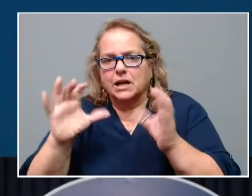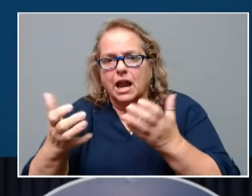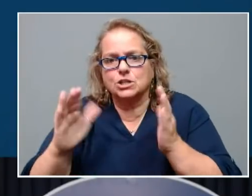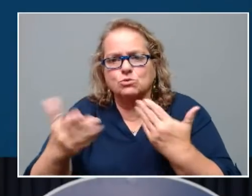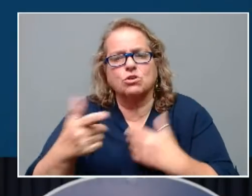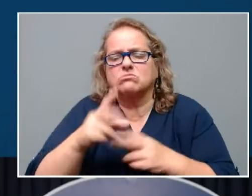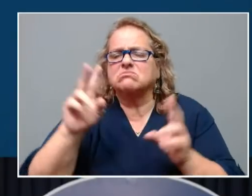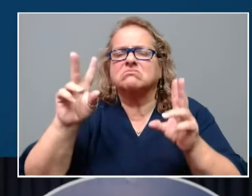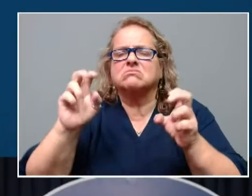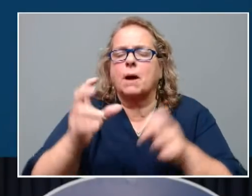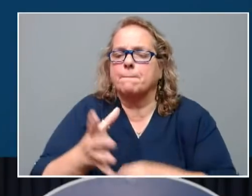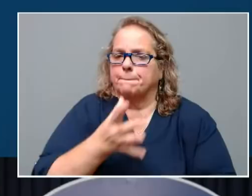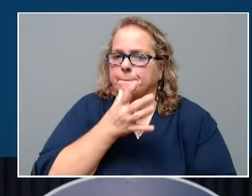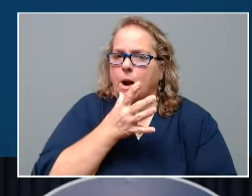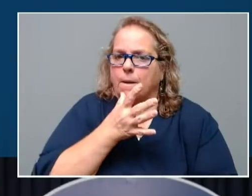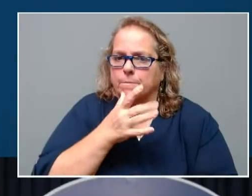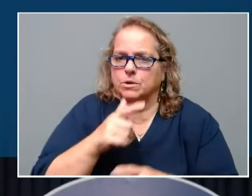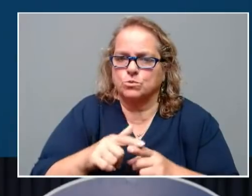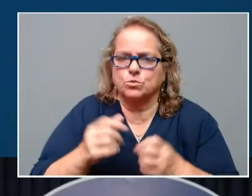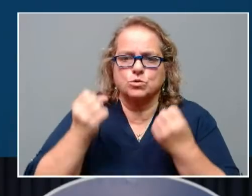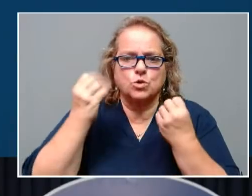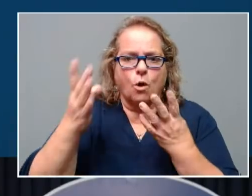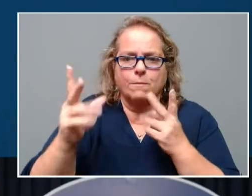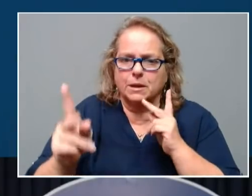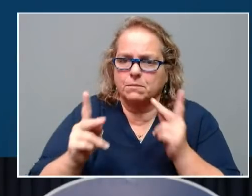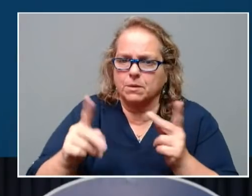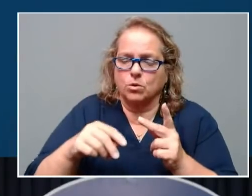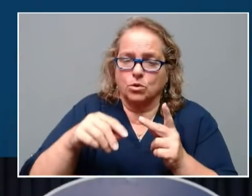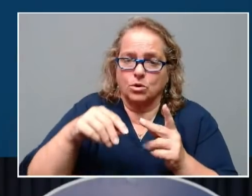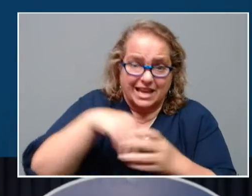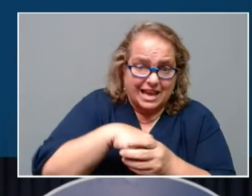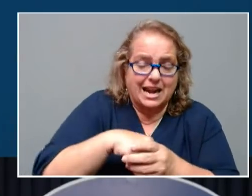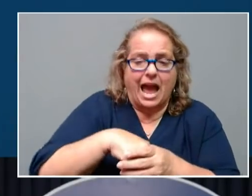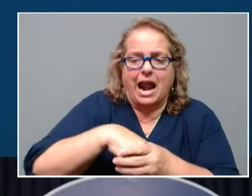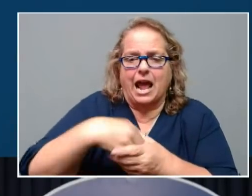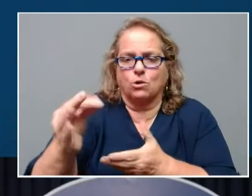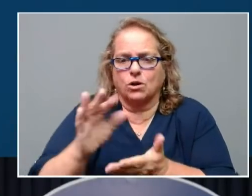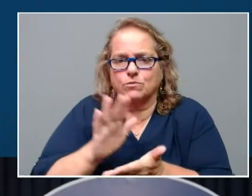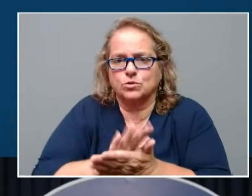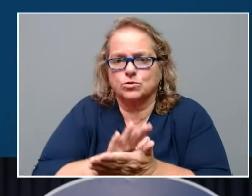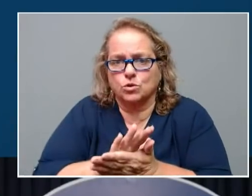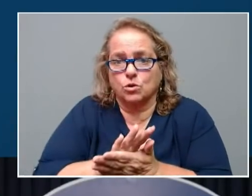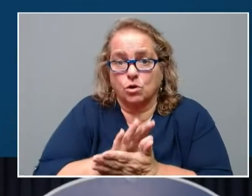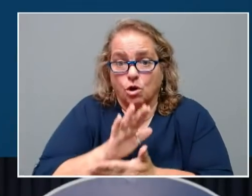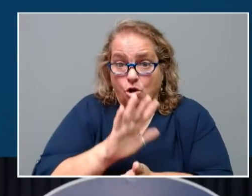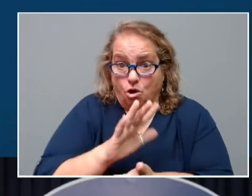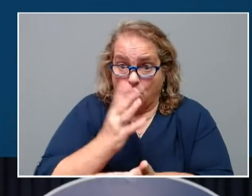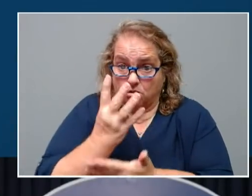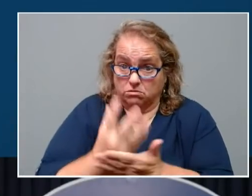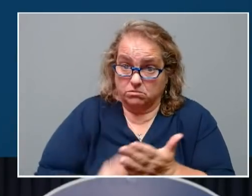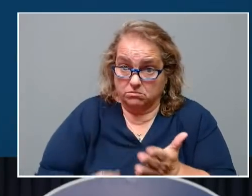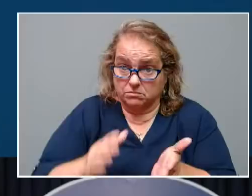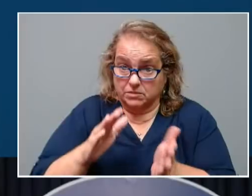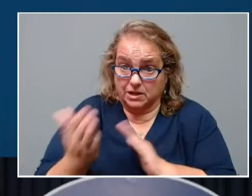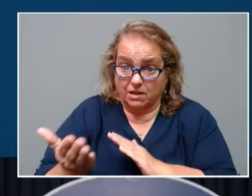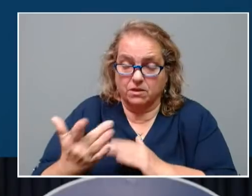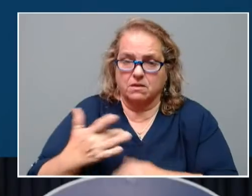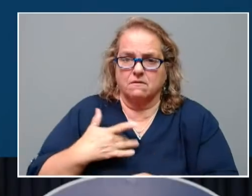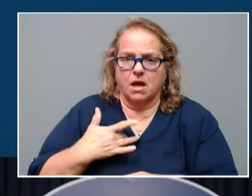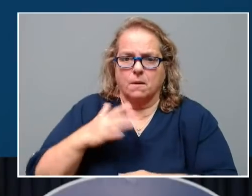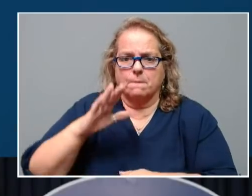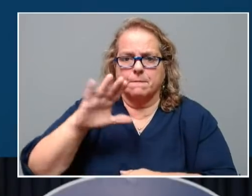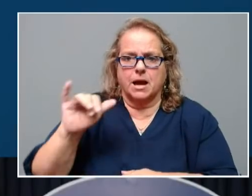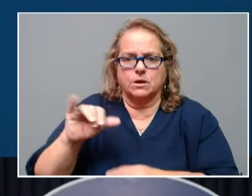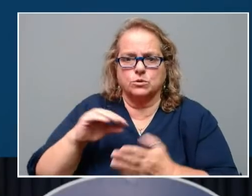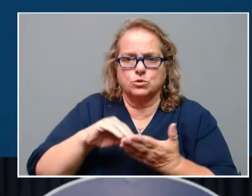school and even outside of the school. Her loss is felt by students and faculty and the